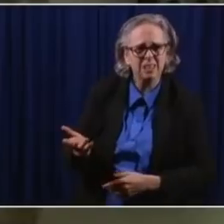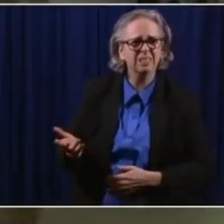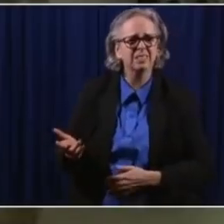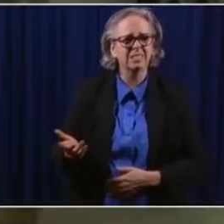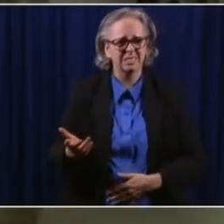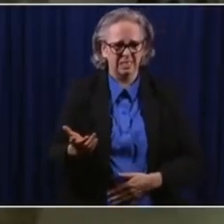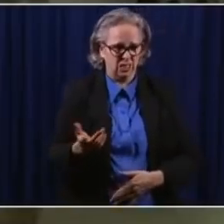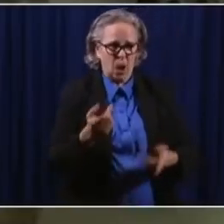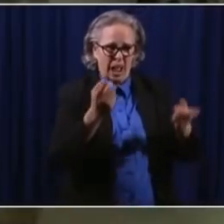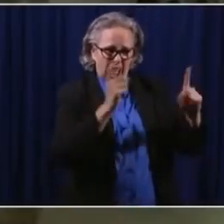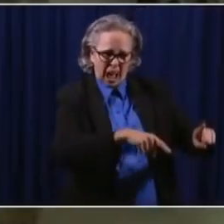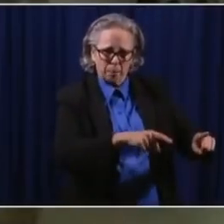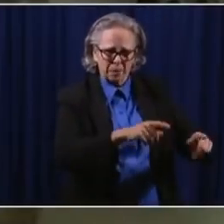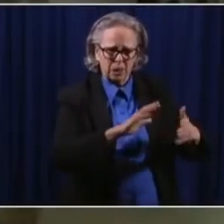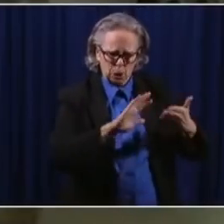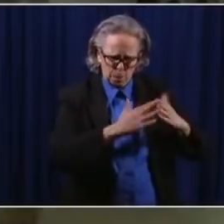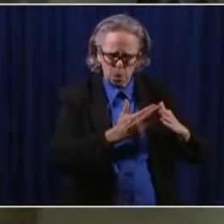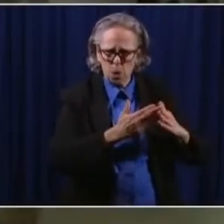community spread.